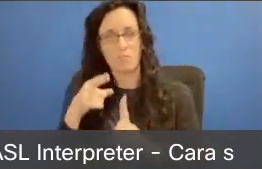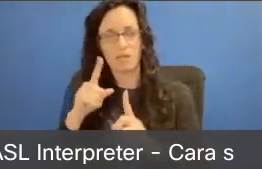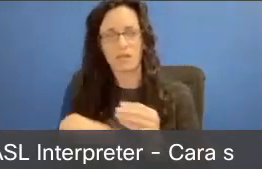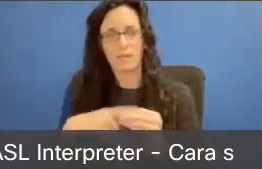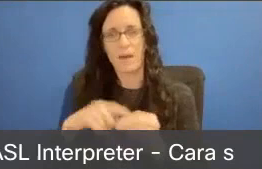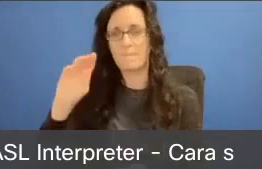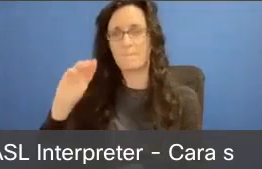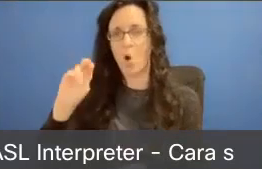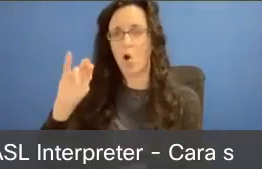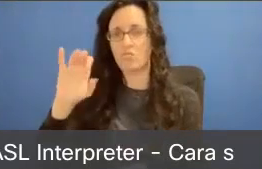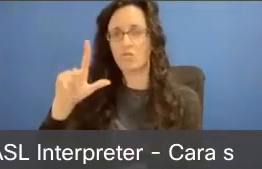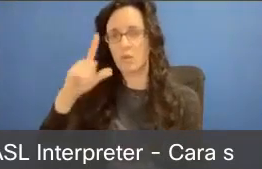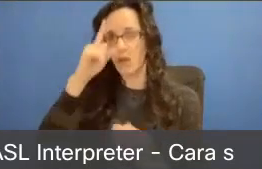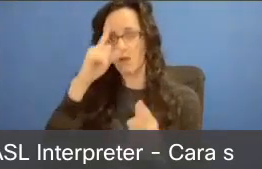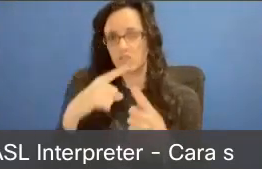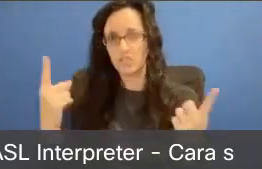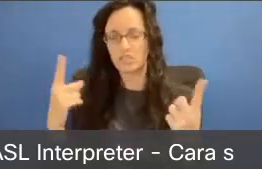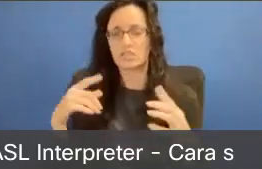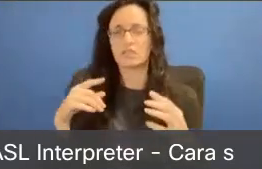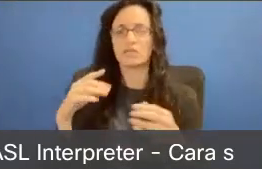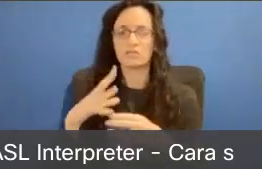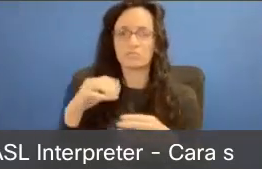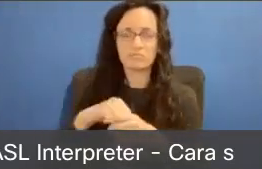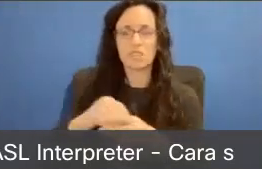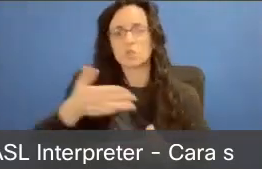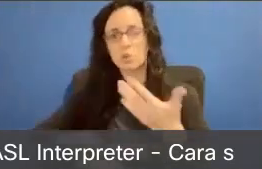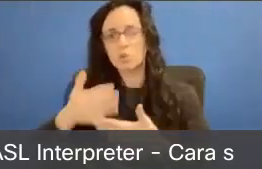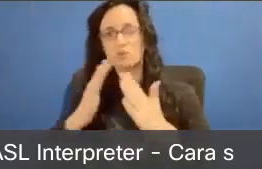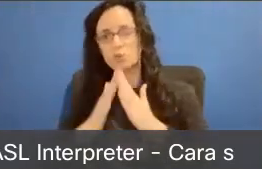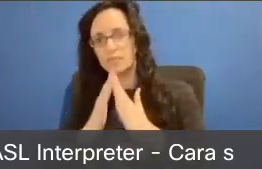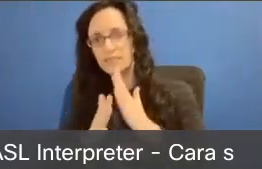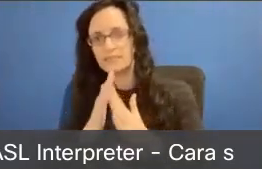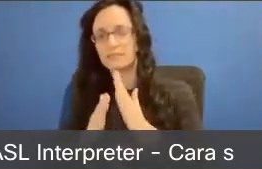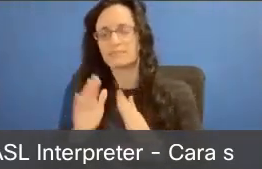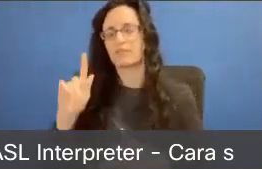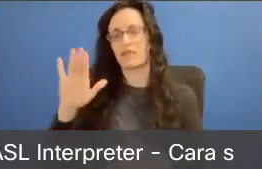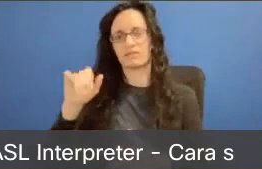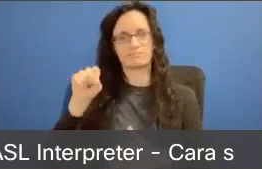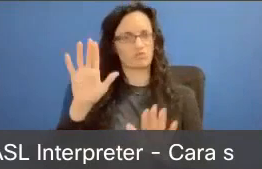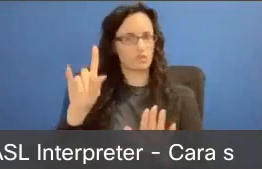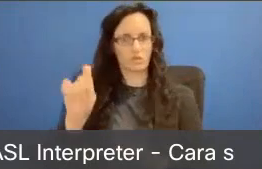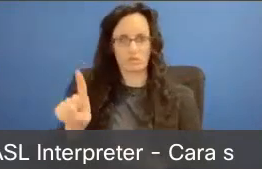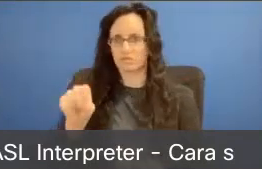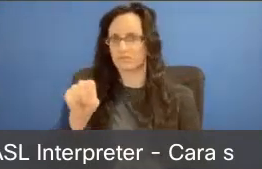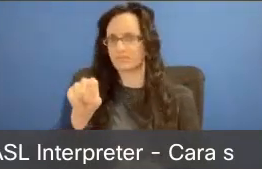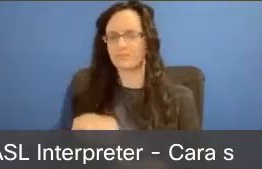or involvement with social communities and so on. Yep, great question. So